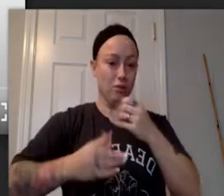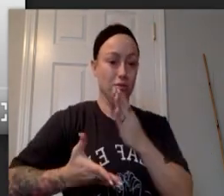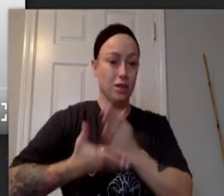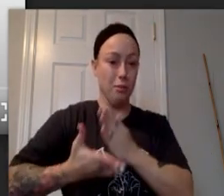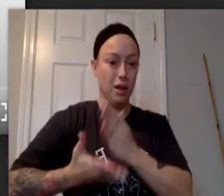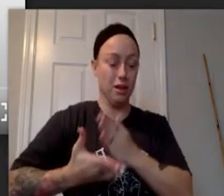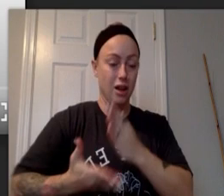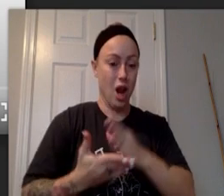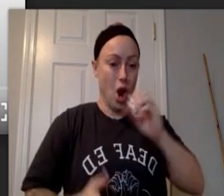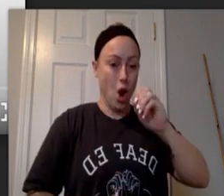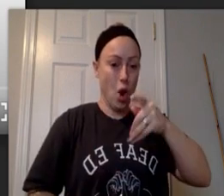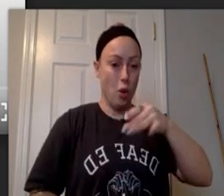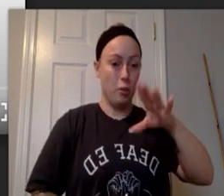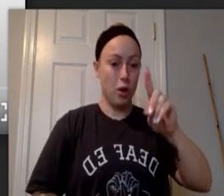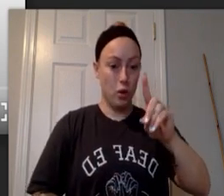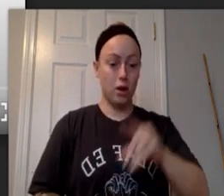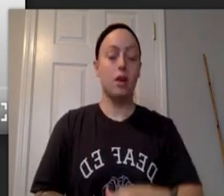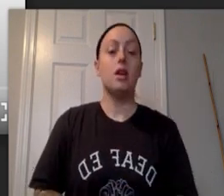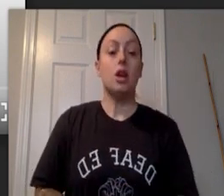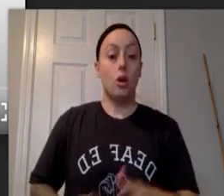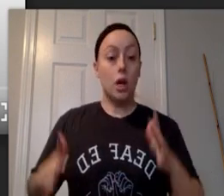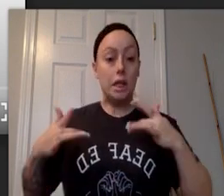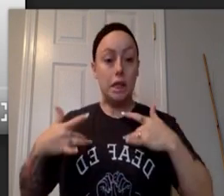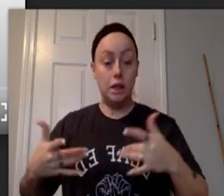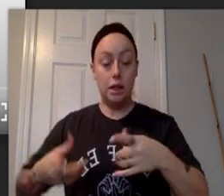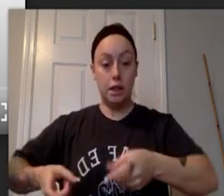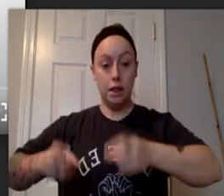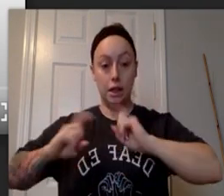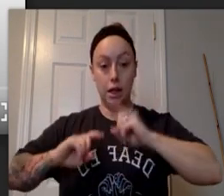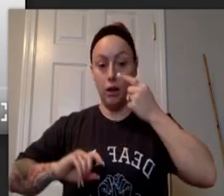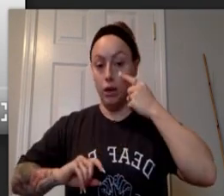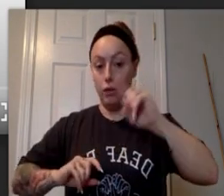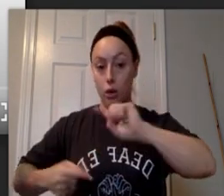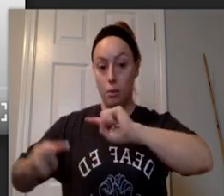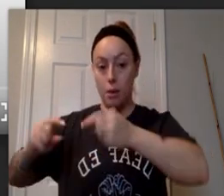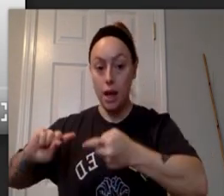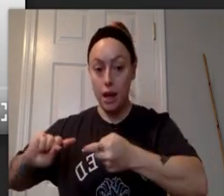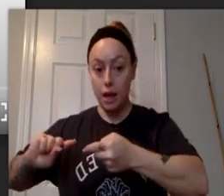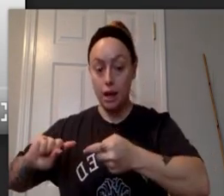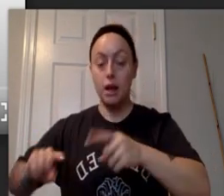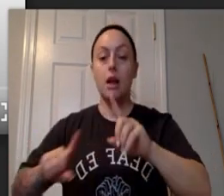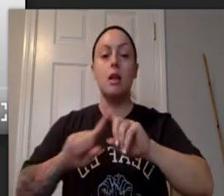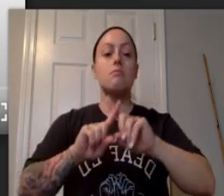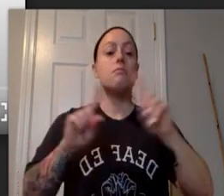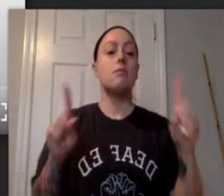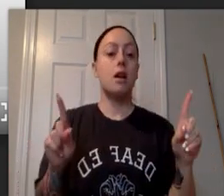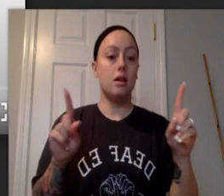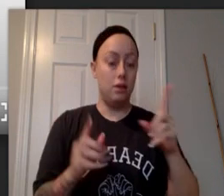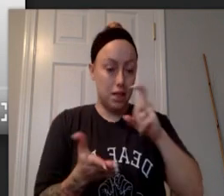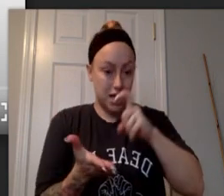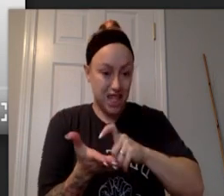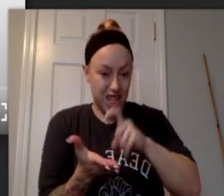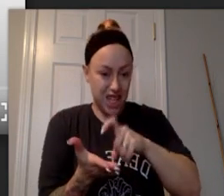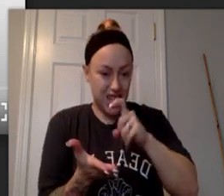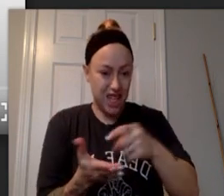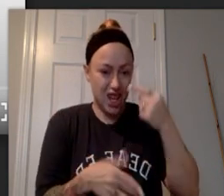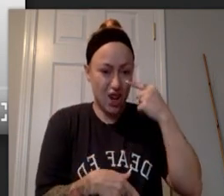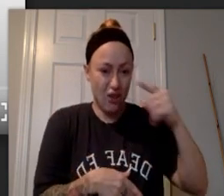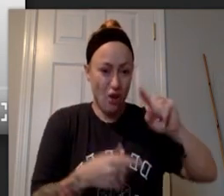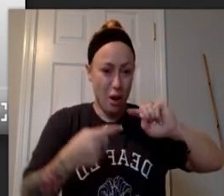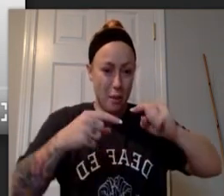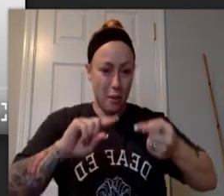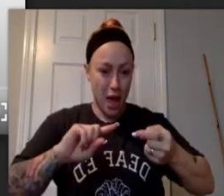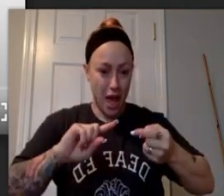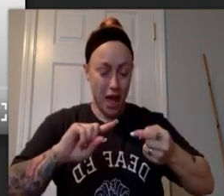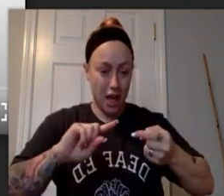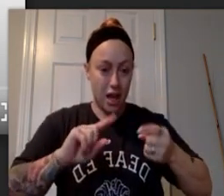often, most likely, they were given this medication for pain. So it's this vicious cycle of thinking that they still need to take this medication